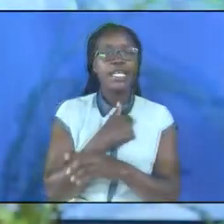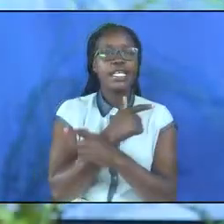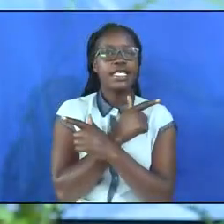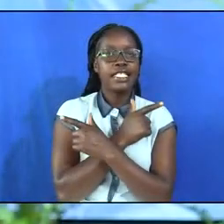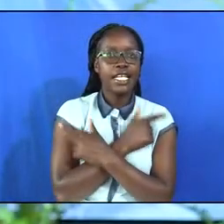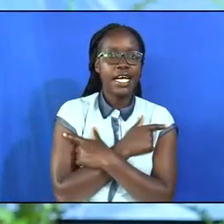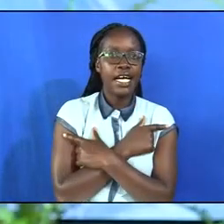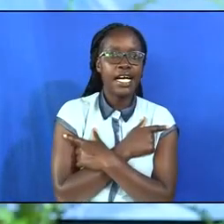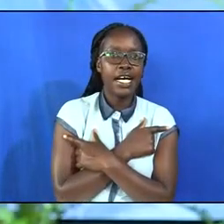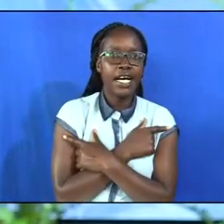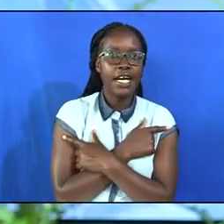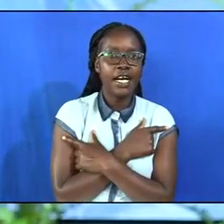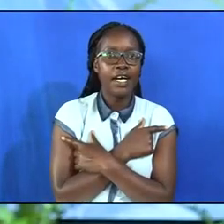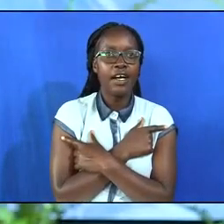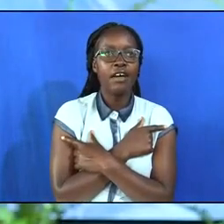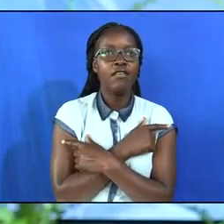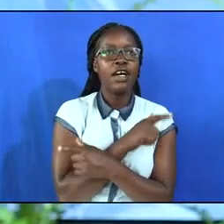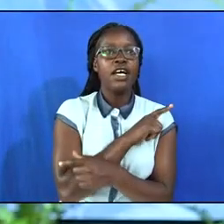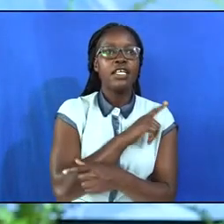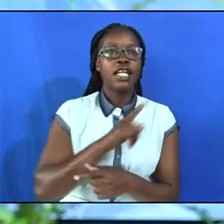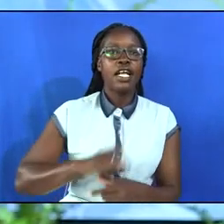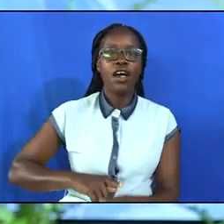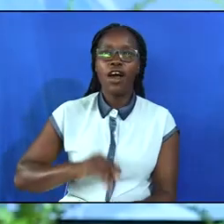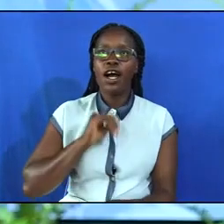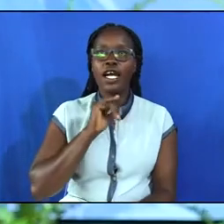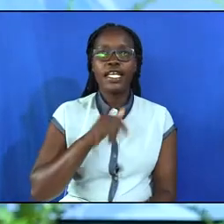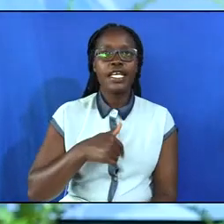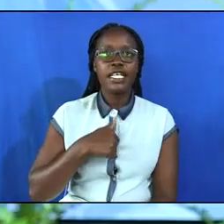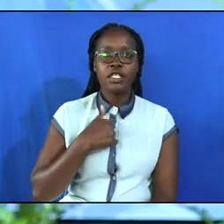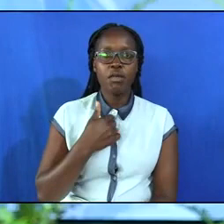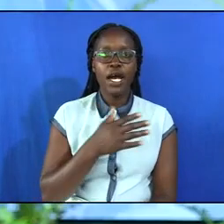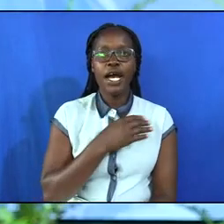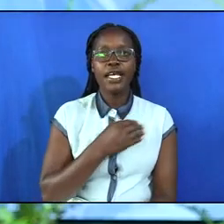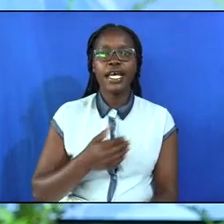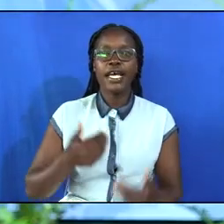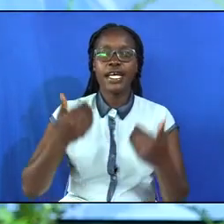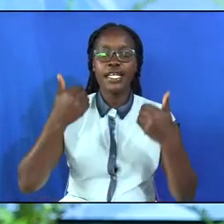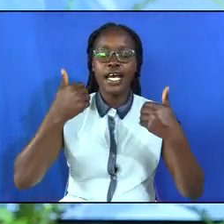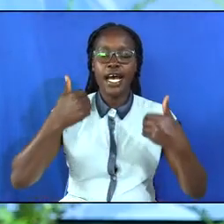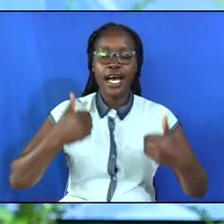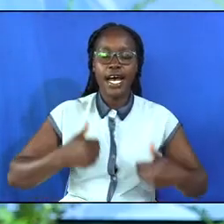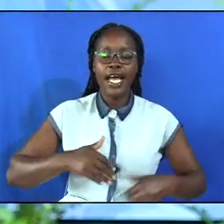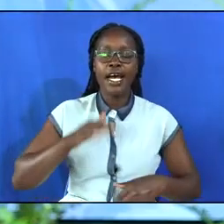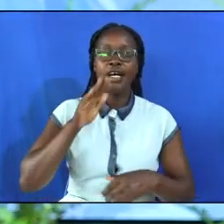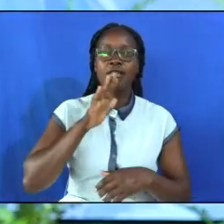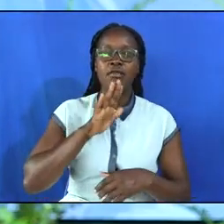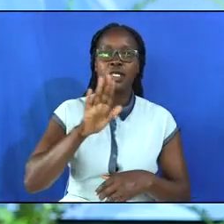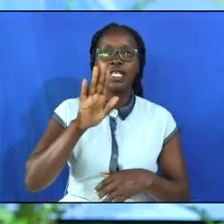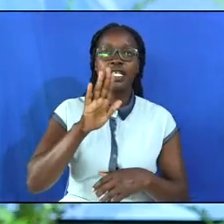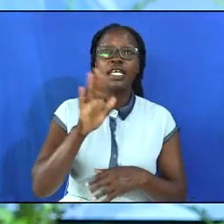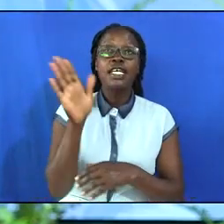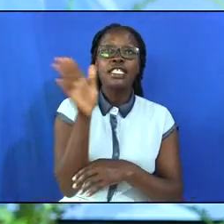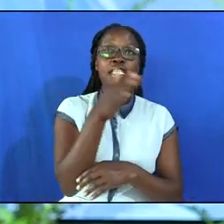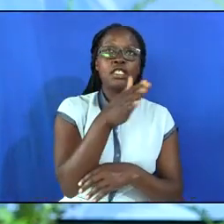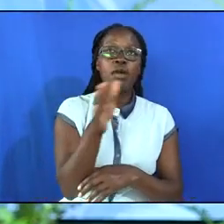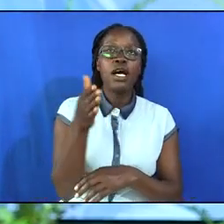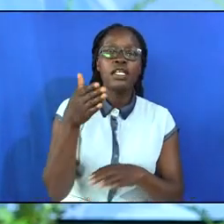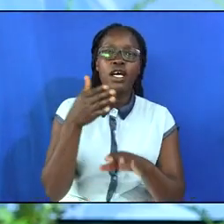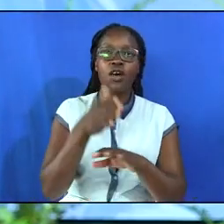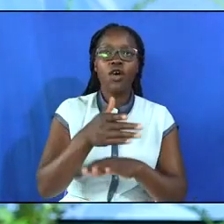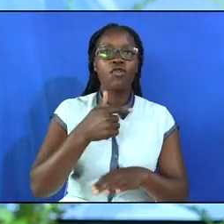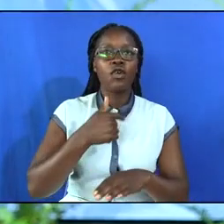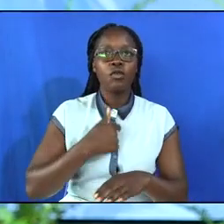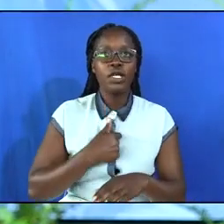me is love. The Lord is mine and I am His.